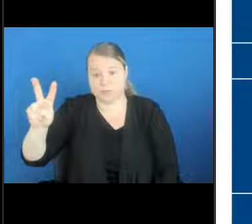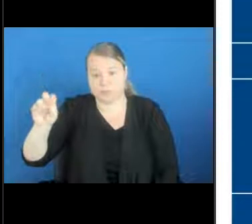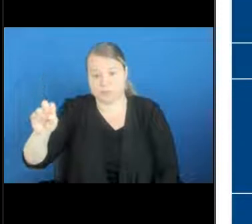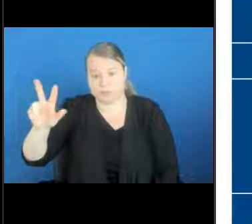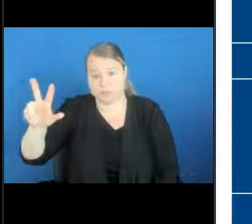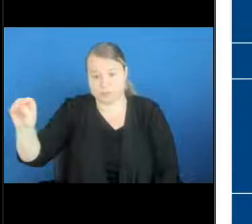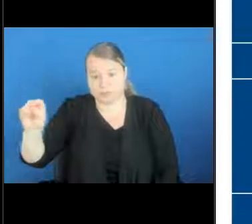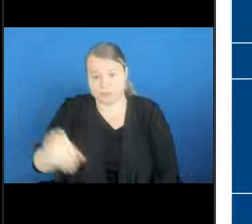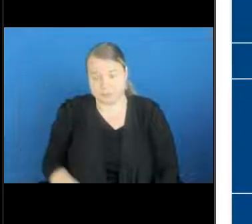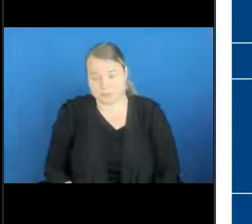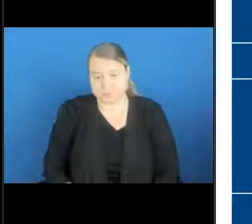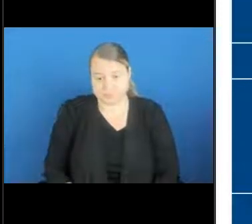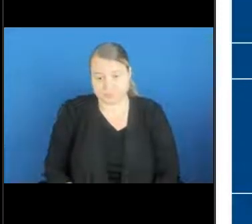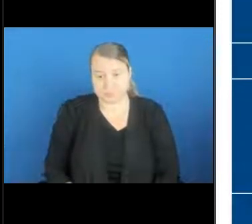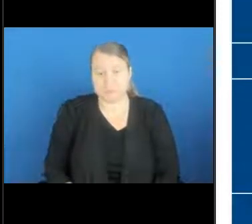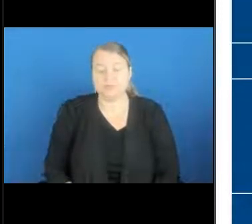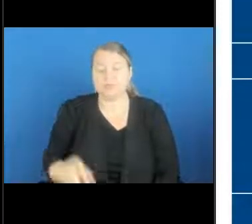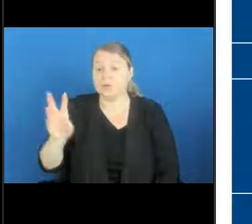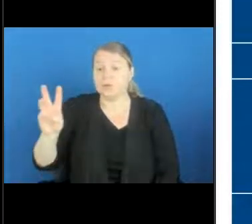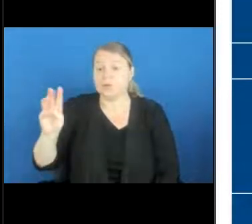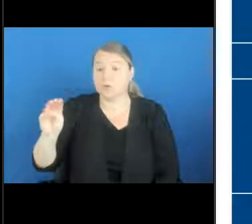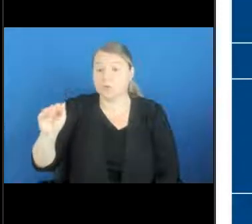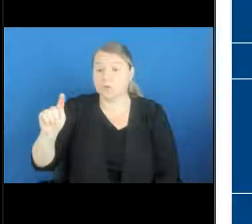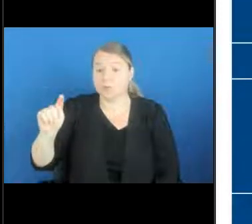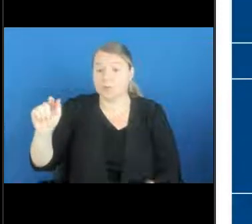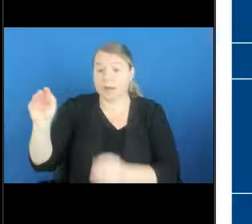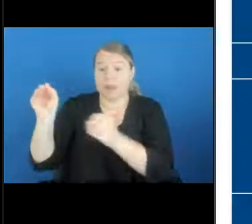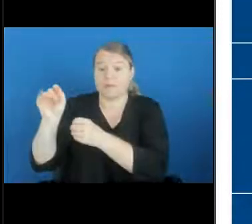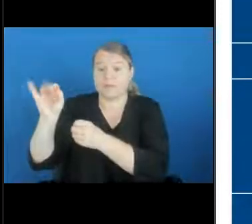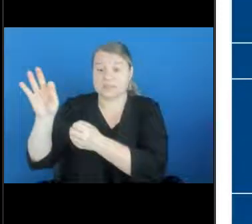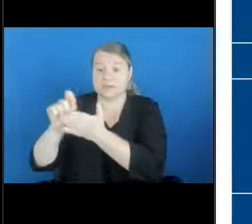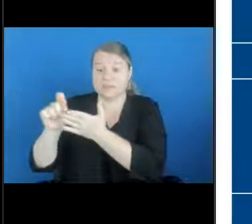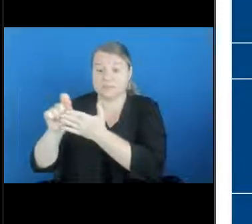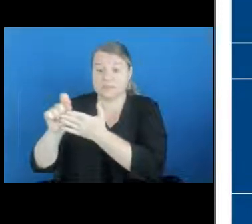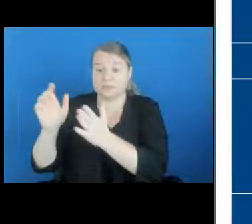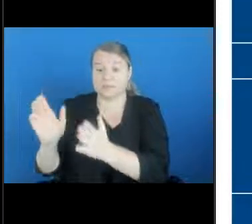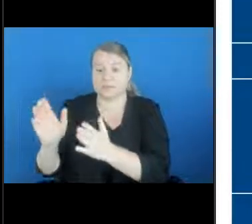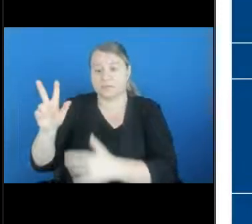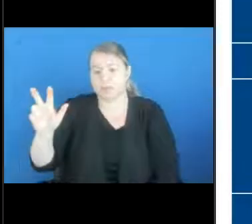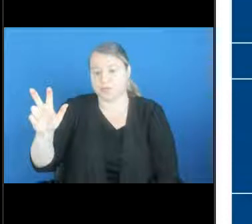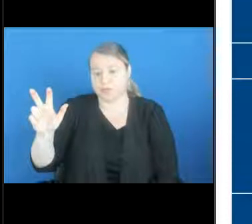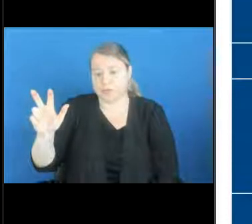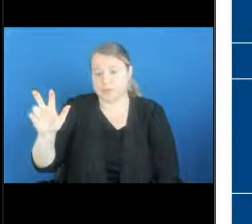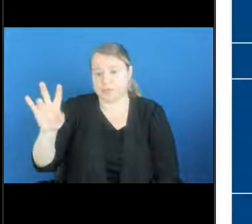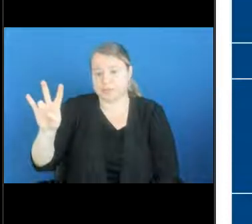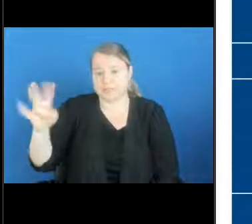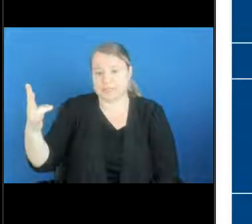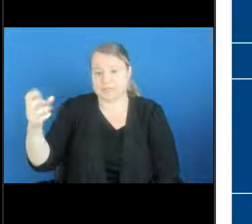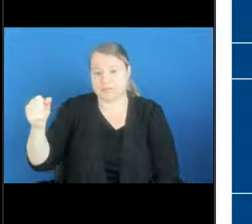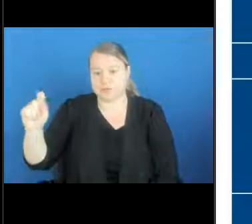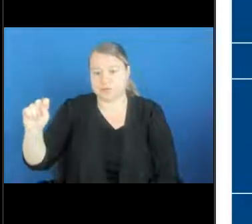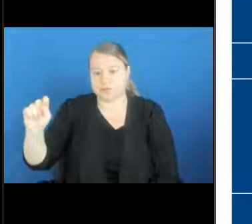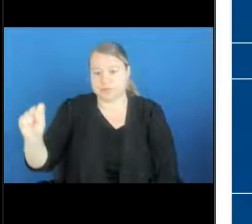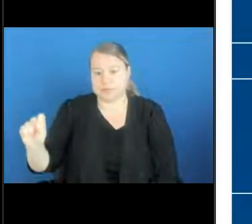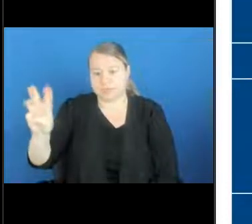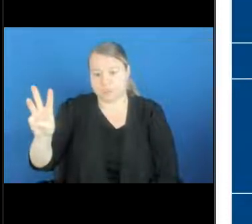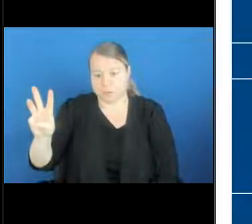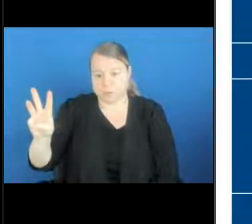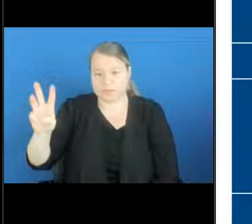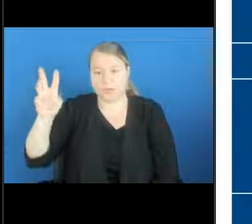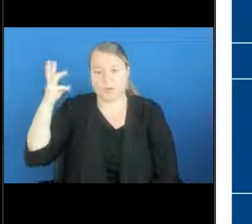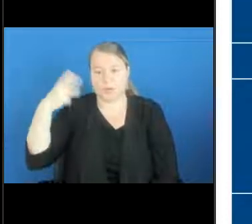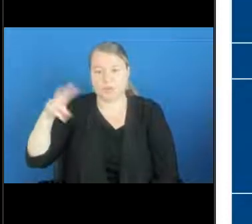22030. And the WMATA Office of the Secretary at 300 7th Street Southwest,